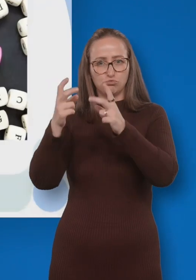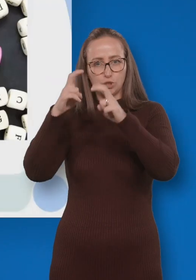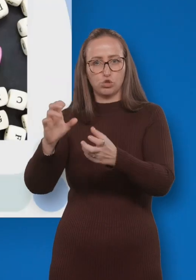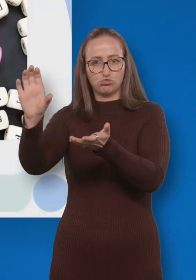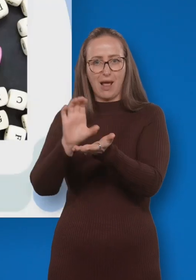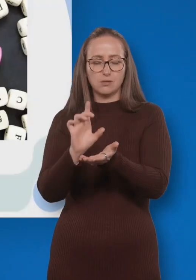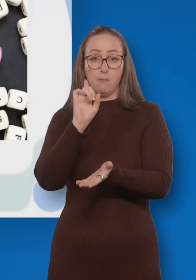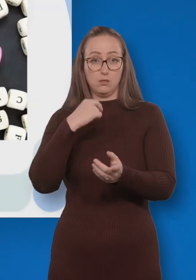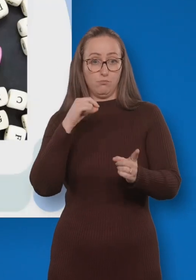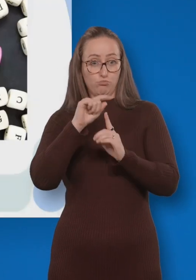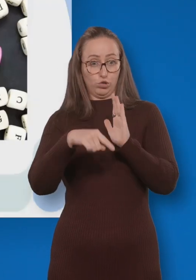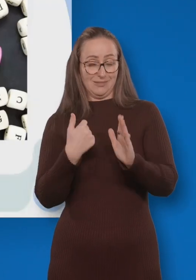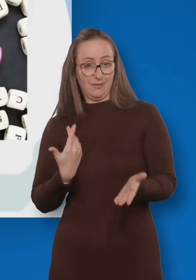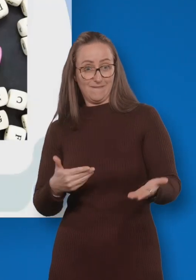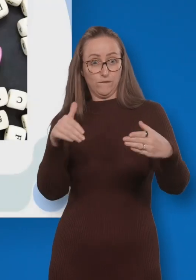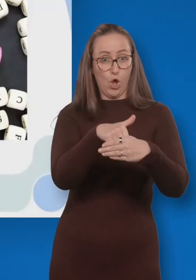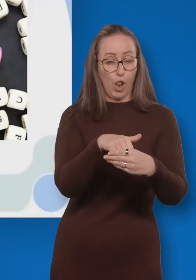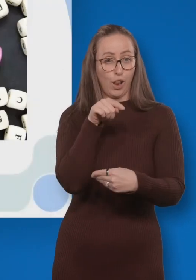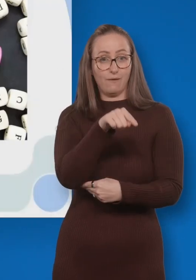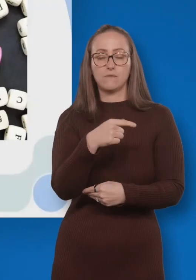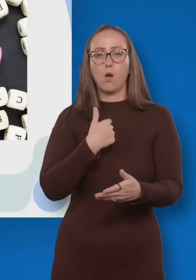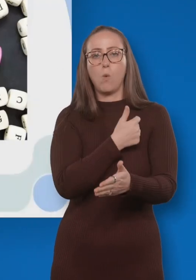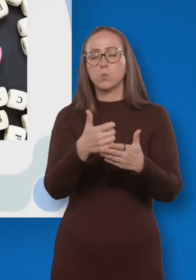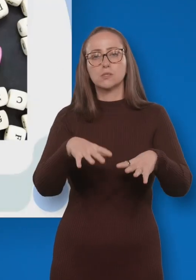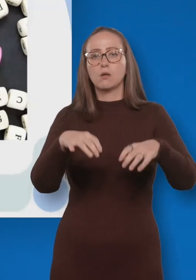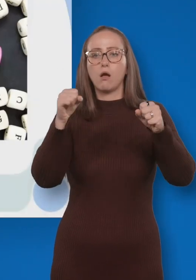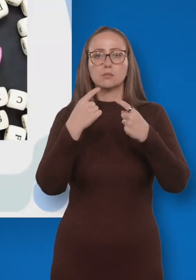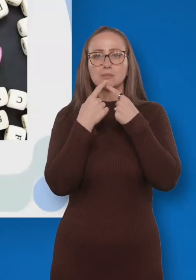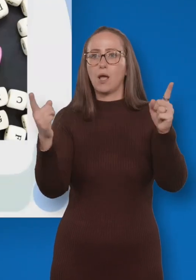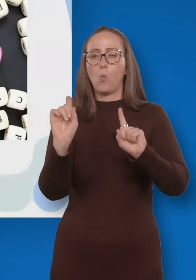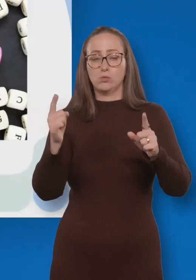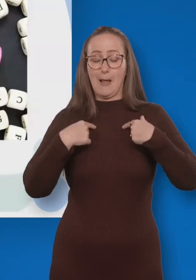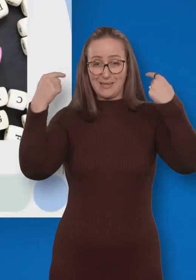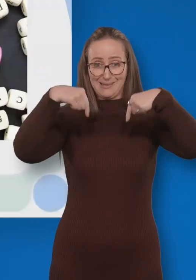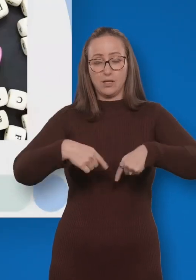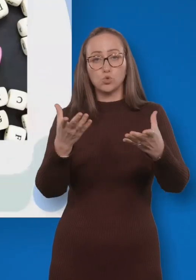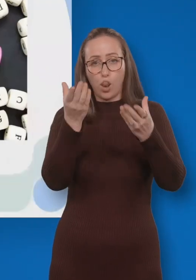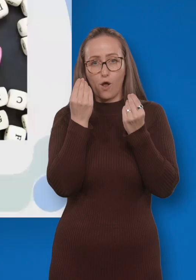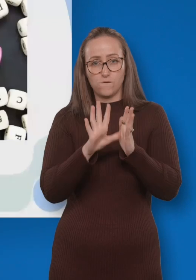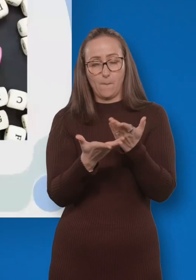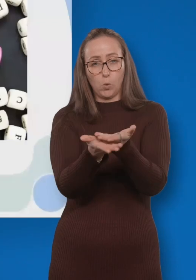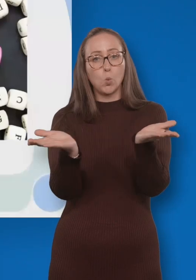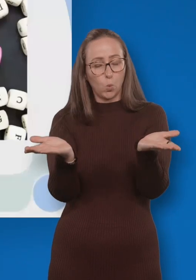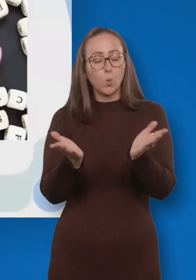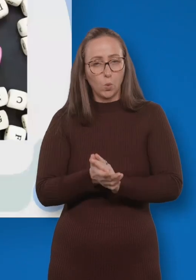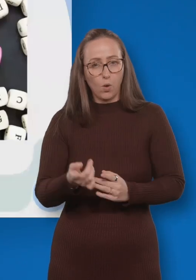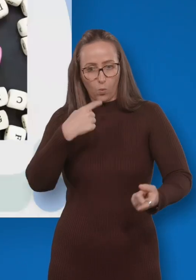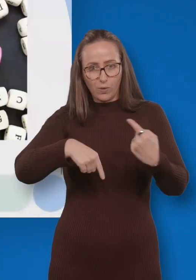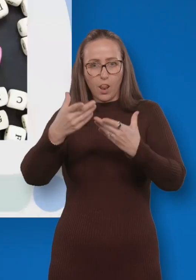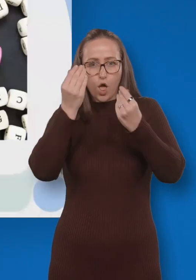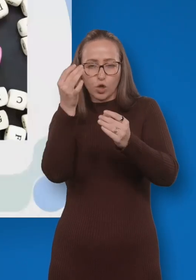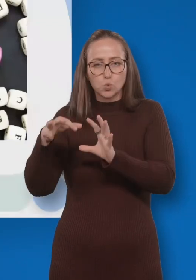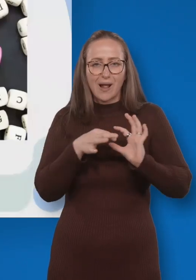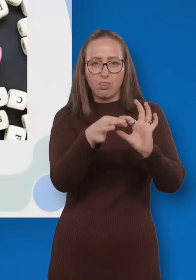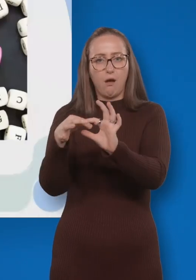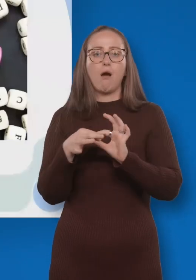grants. But every project I go into, I always start by saying I'm here to learn from you, you know, and we're here to